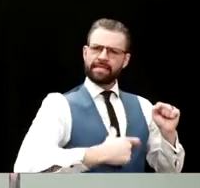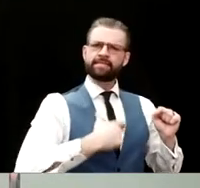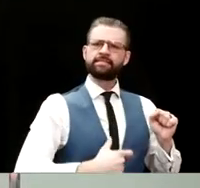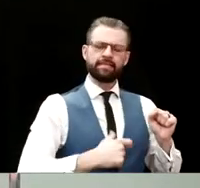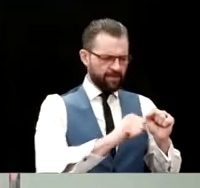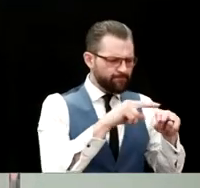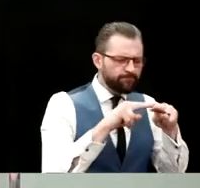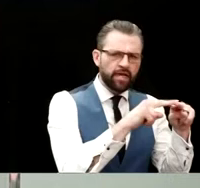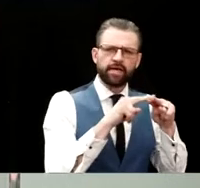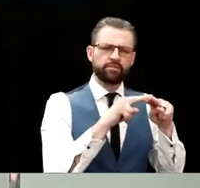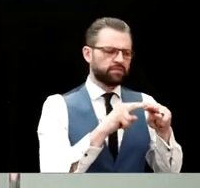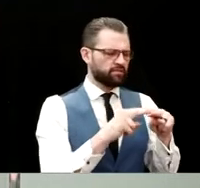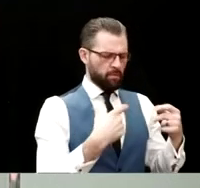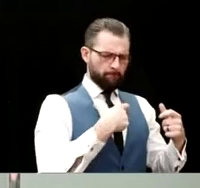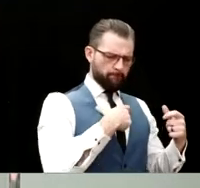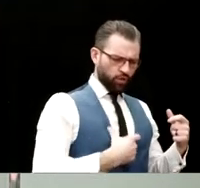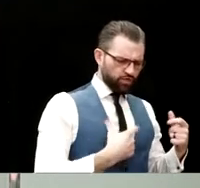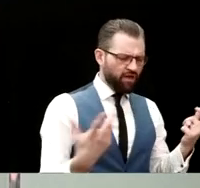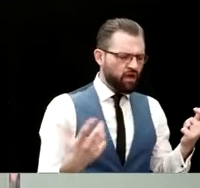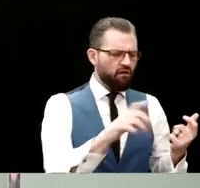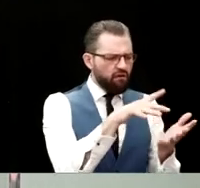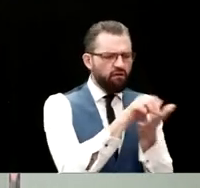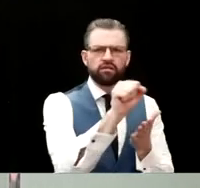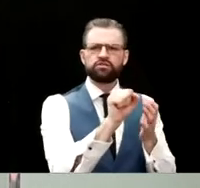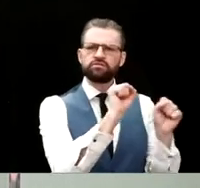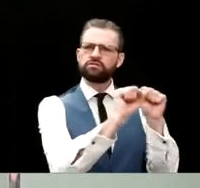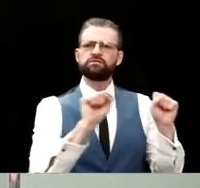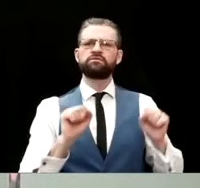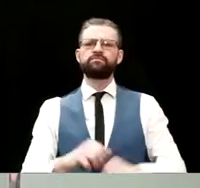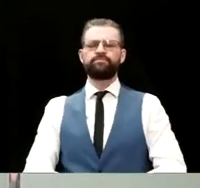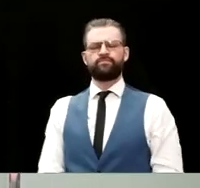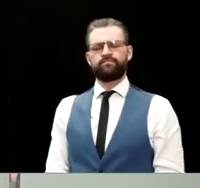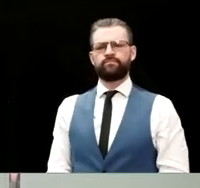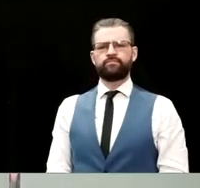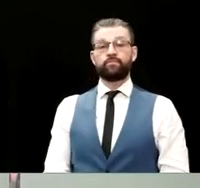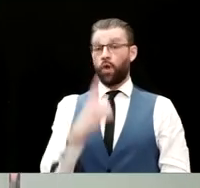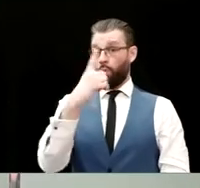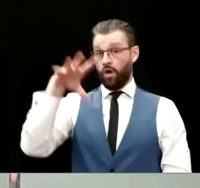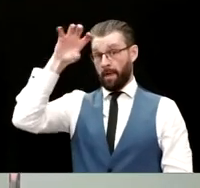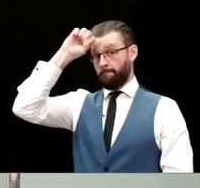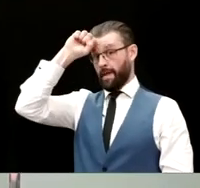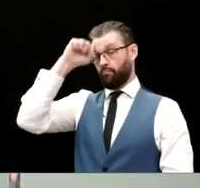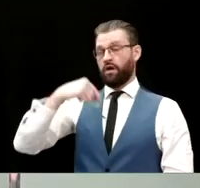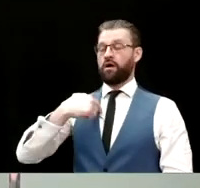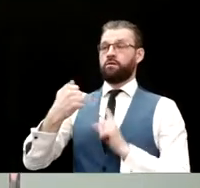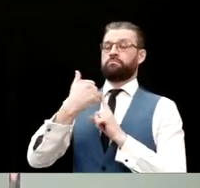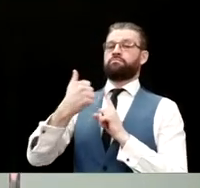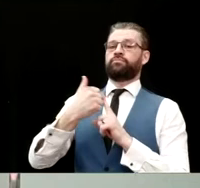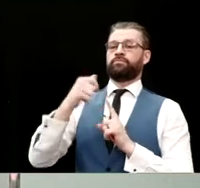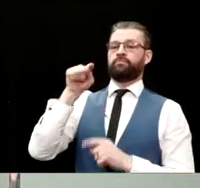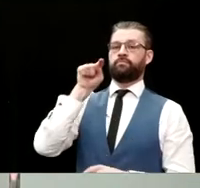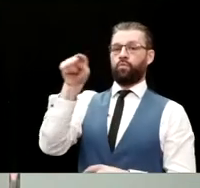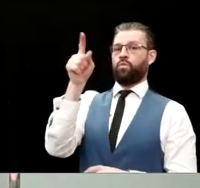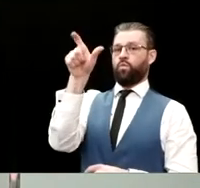identities, families, personalities, and cultures. One memory that particularly stood out for me in Janine